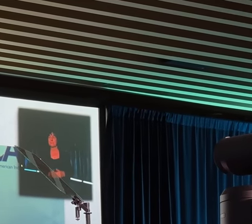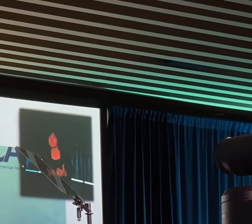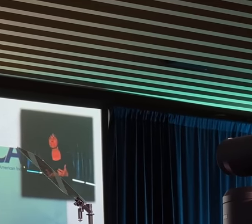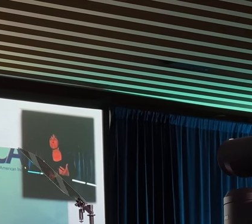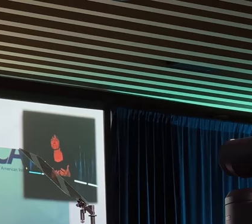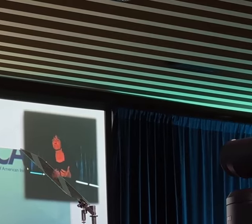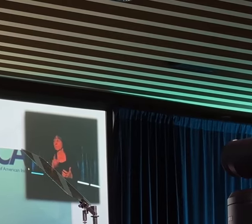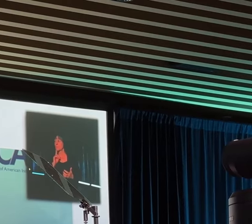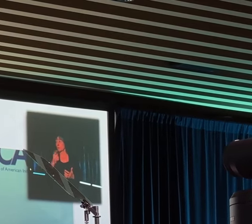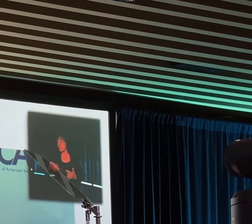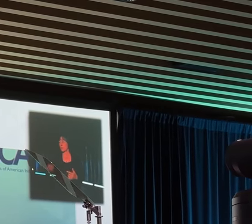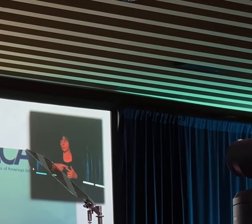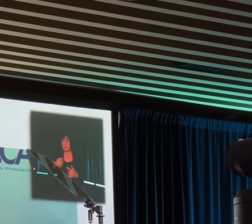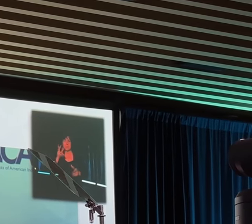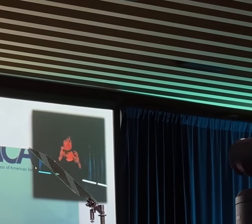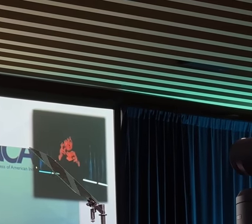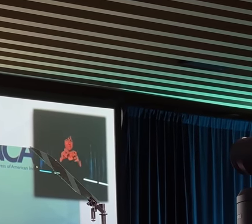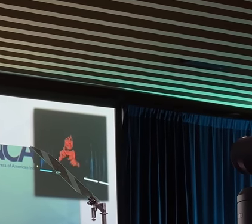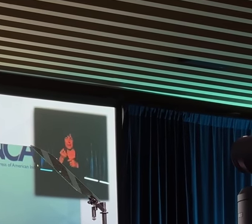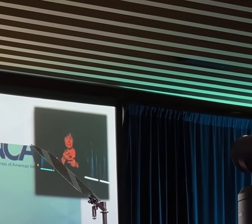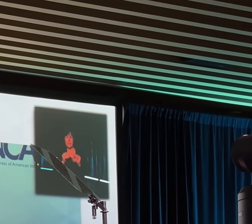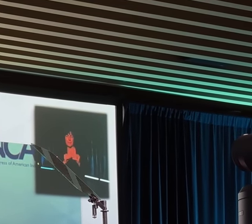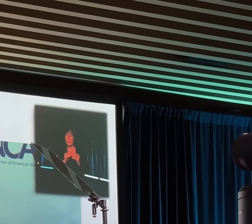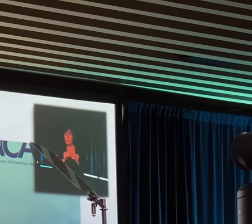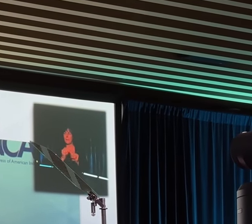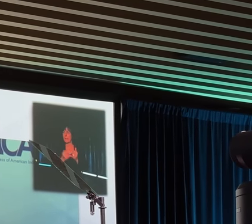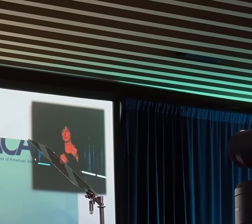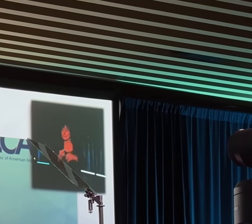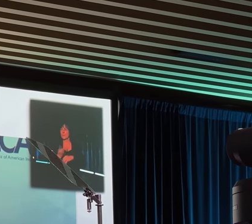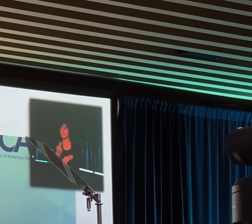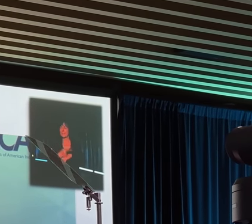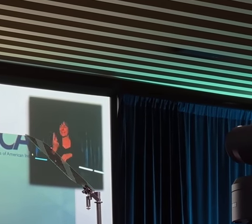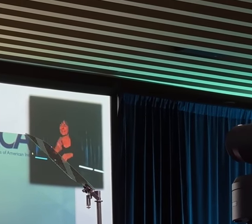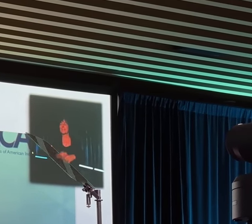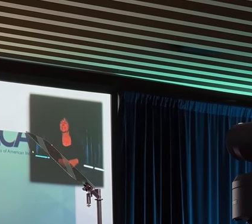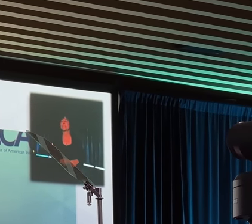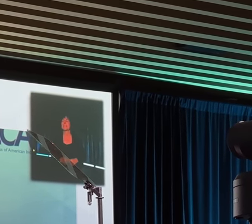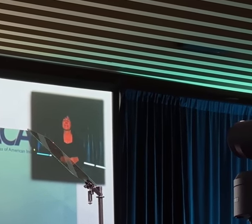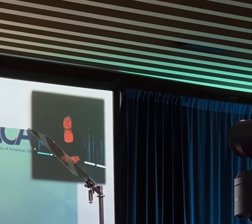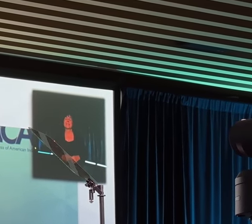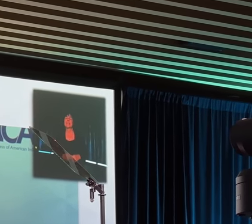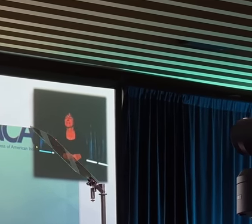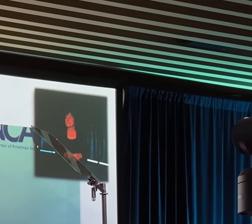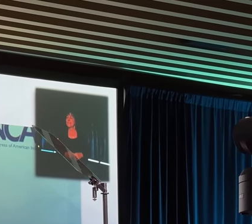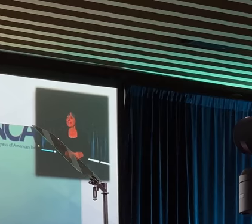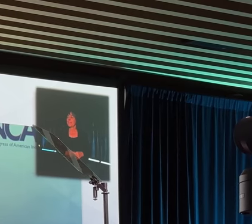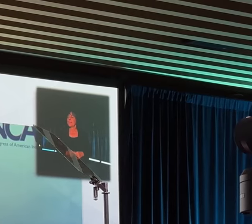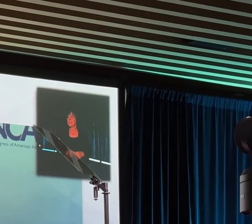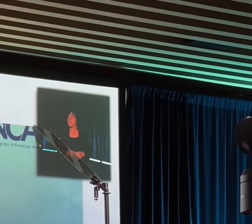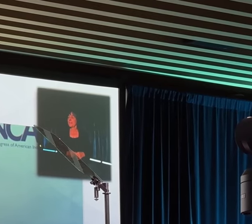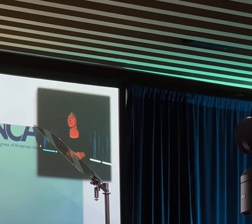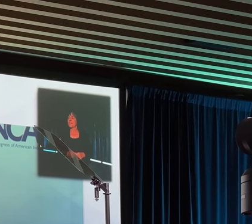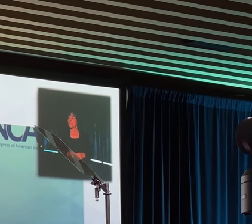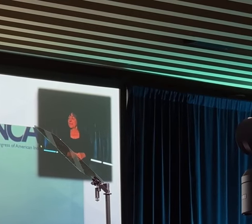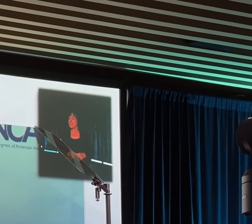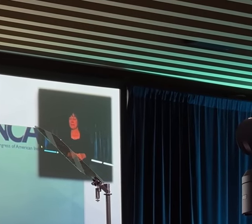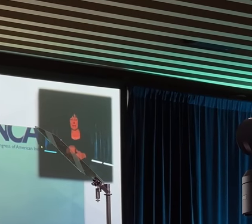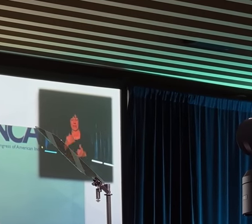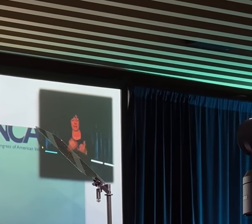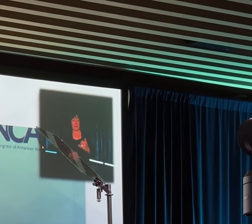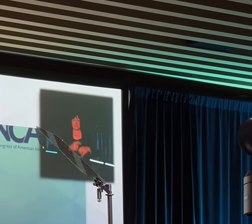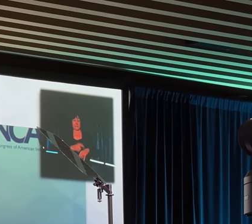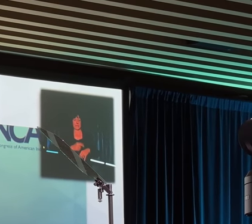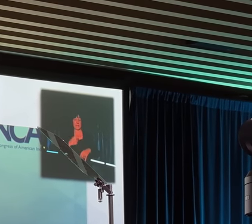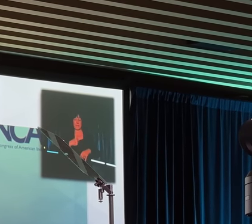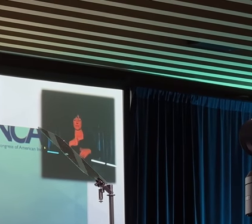As I'm sure you've been getting updates over the last day and a half or so. The last time I